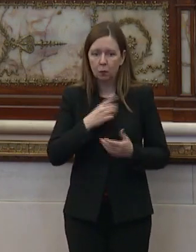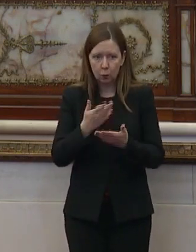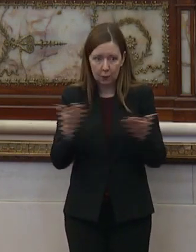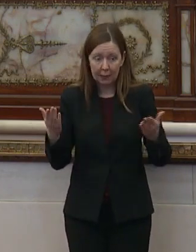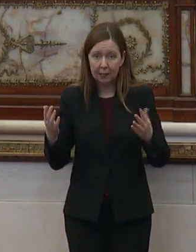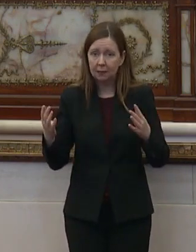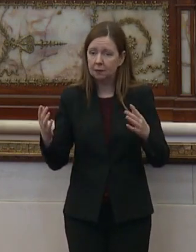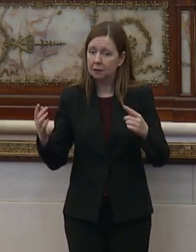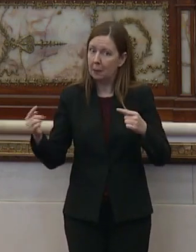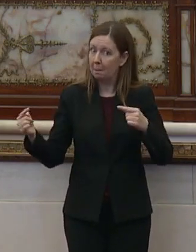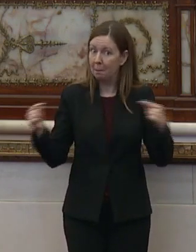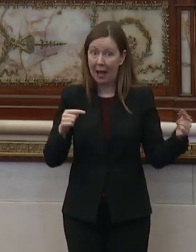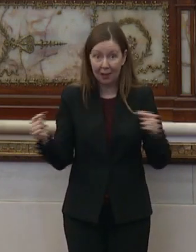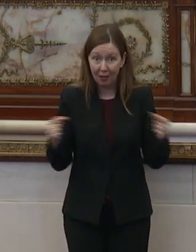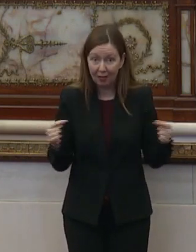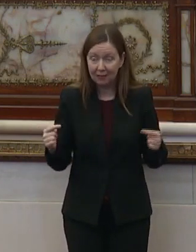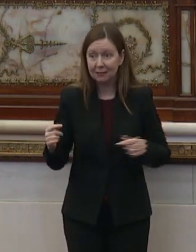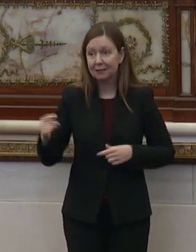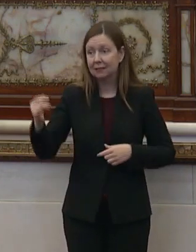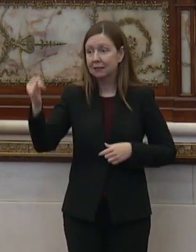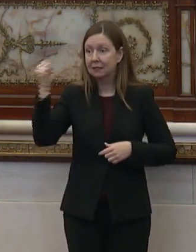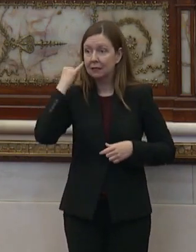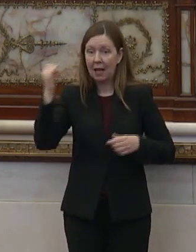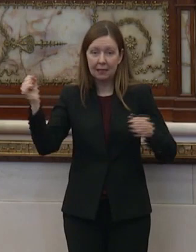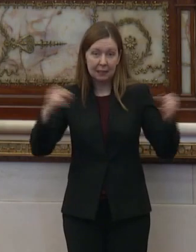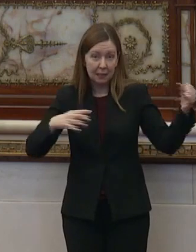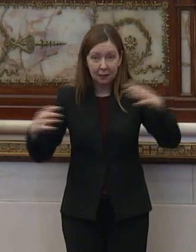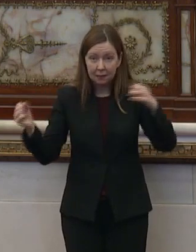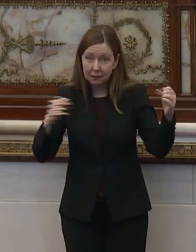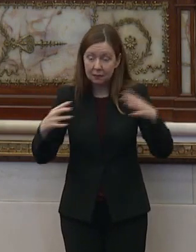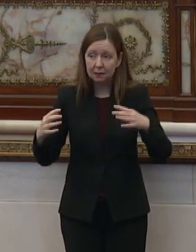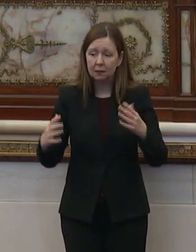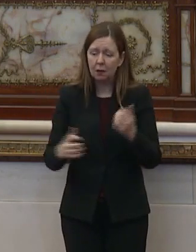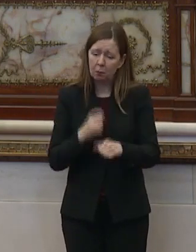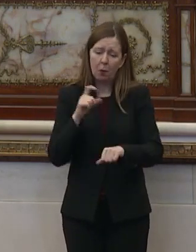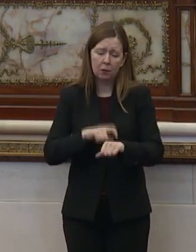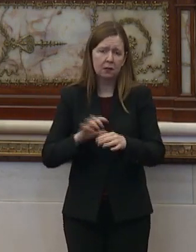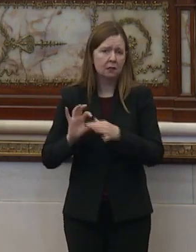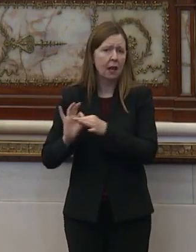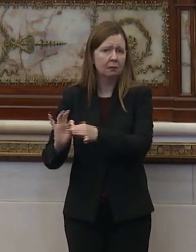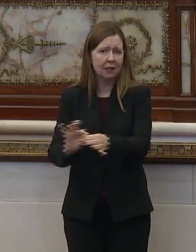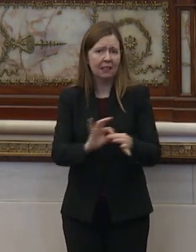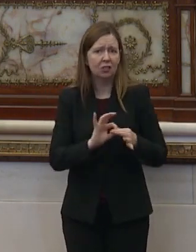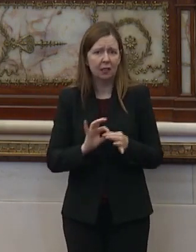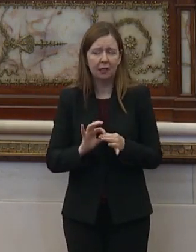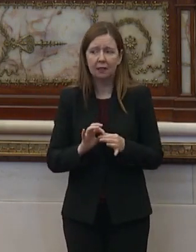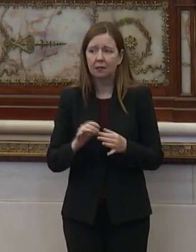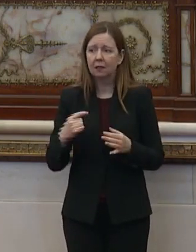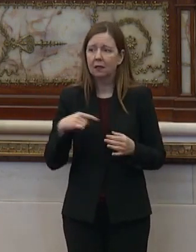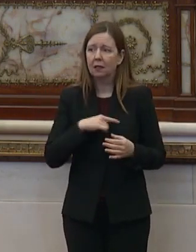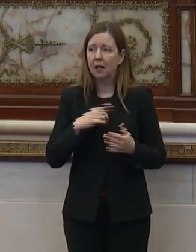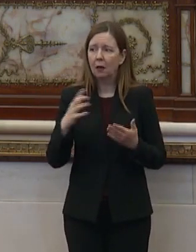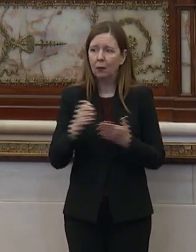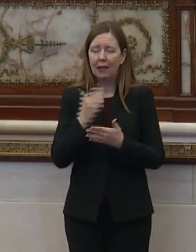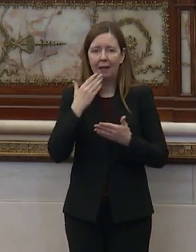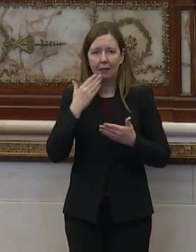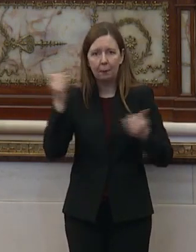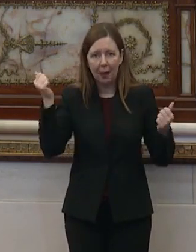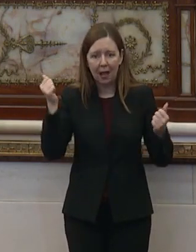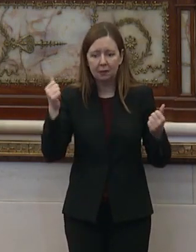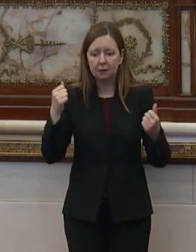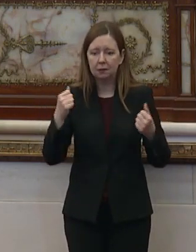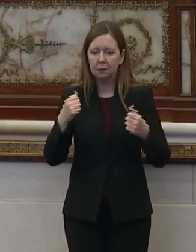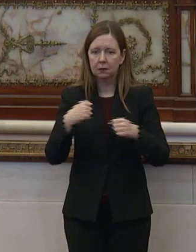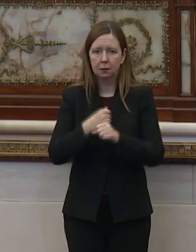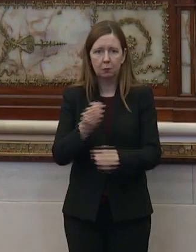battle, we exchange ideas, we do it most of the time collegially, and we come up with the best